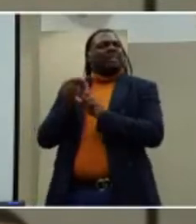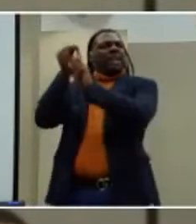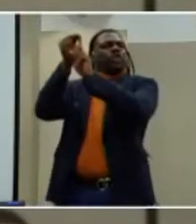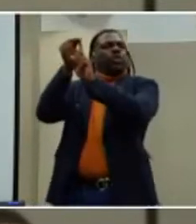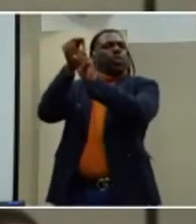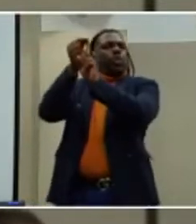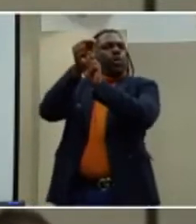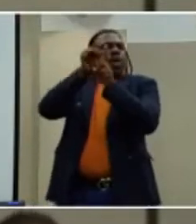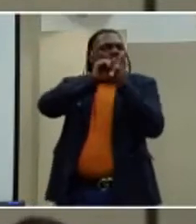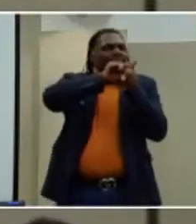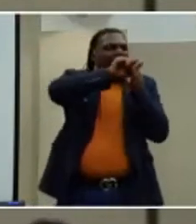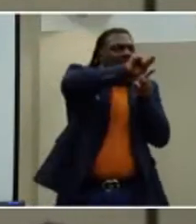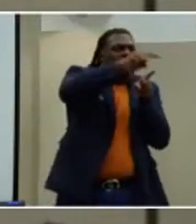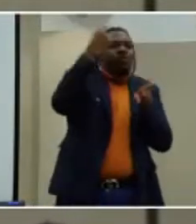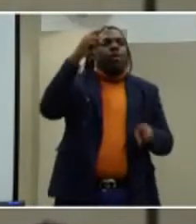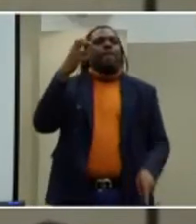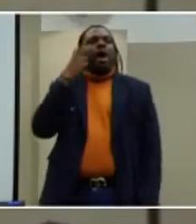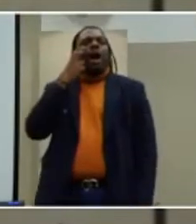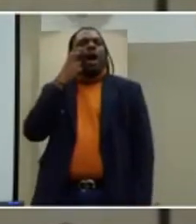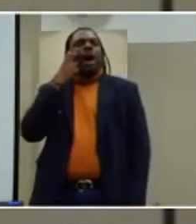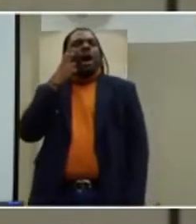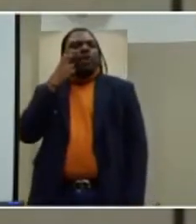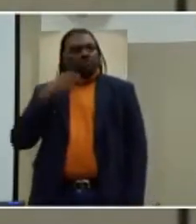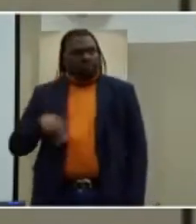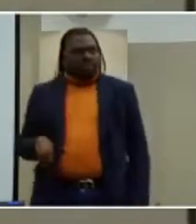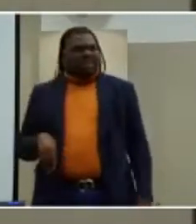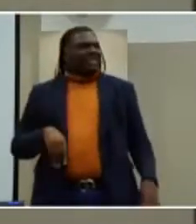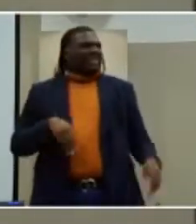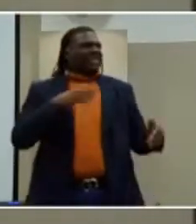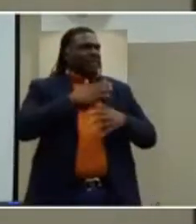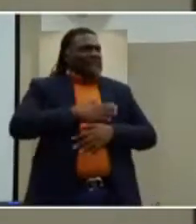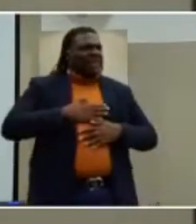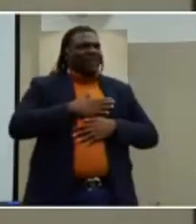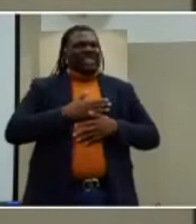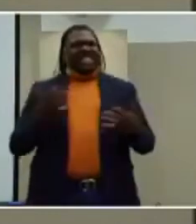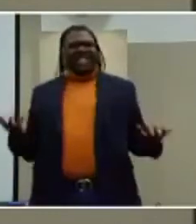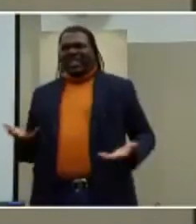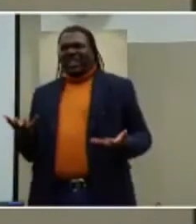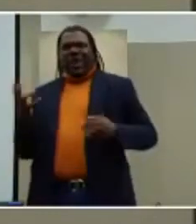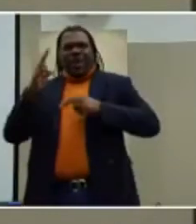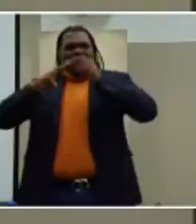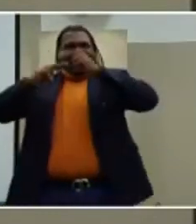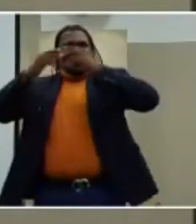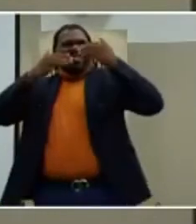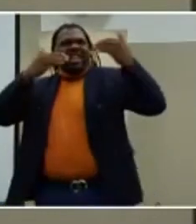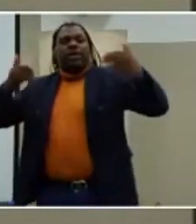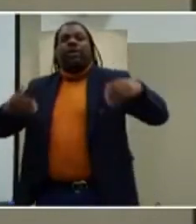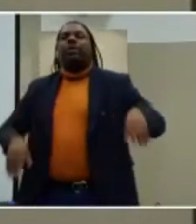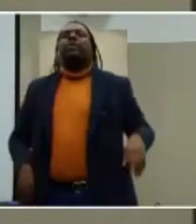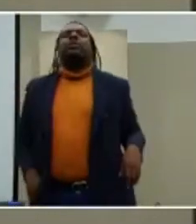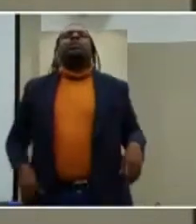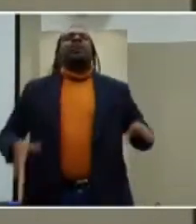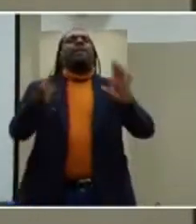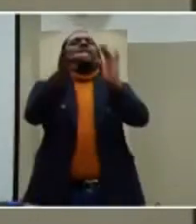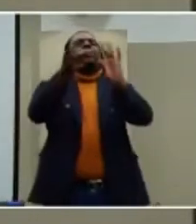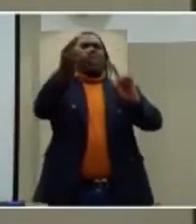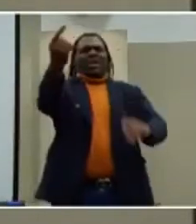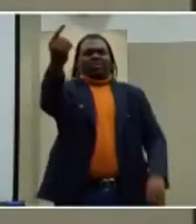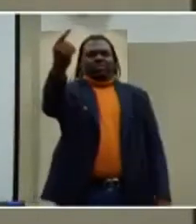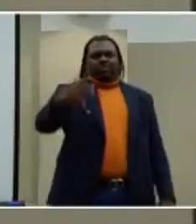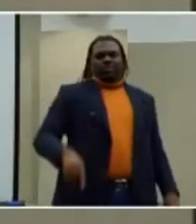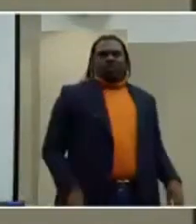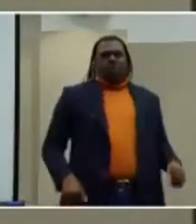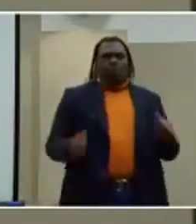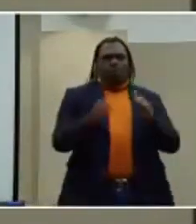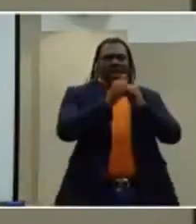Blind, and it's a pleasure to have you here in our building today. One thing that I'd like to make comment on is related to